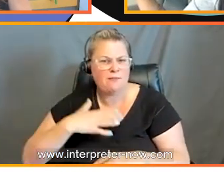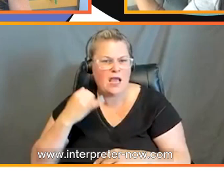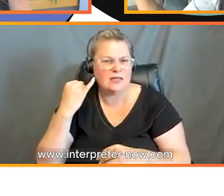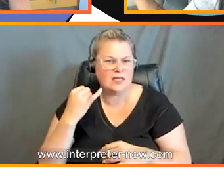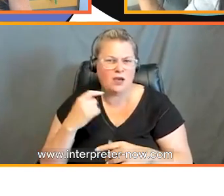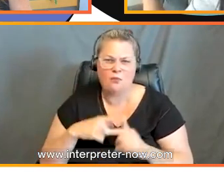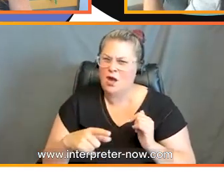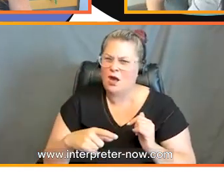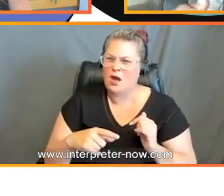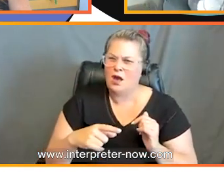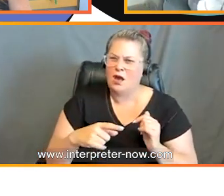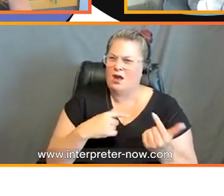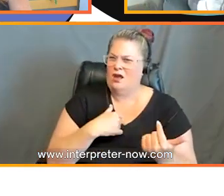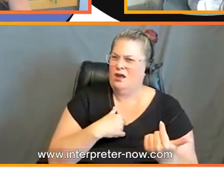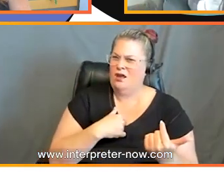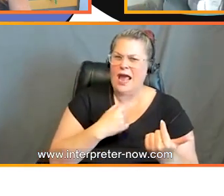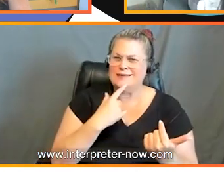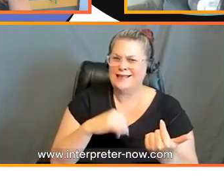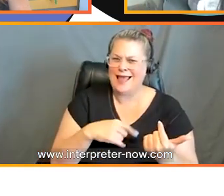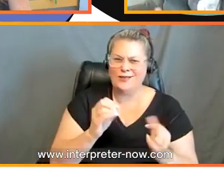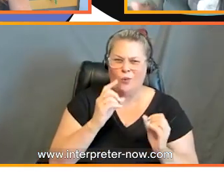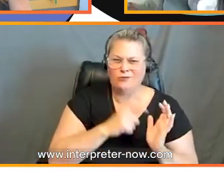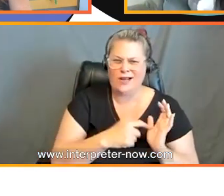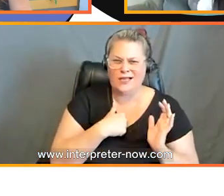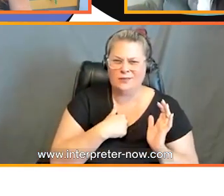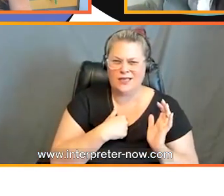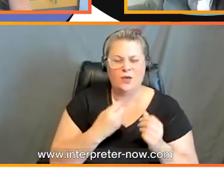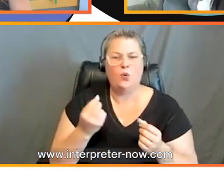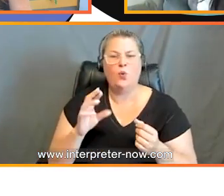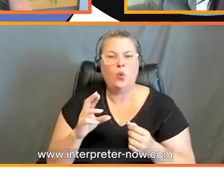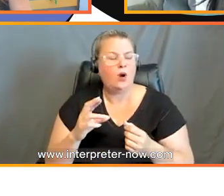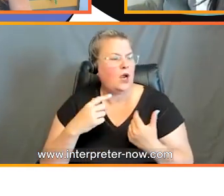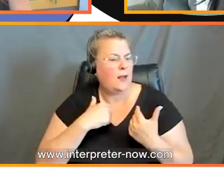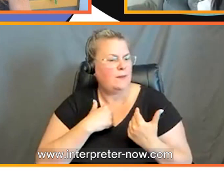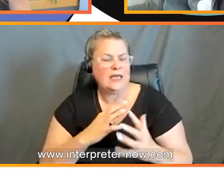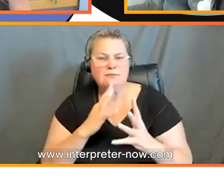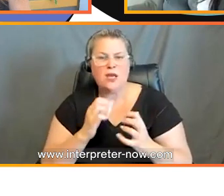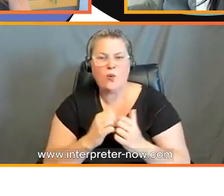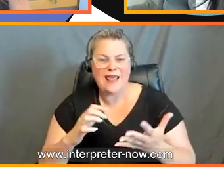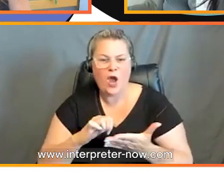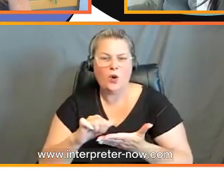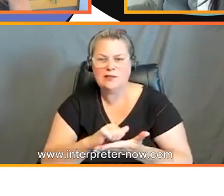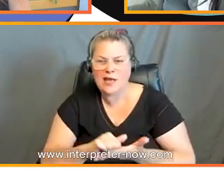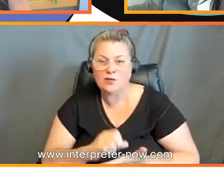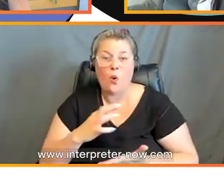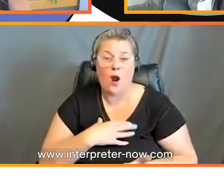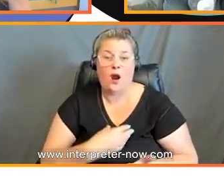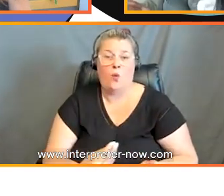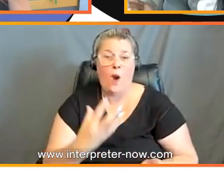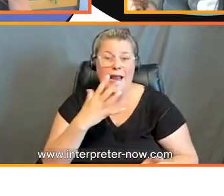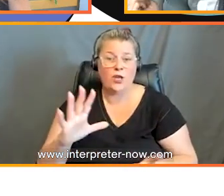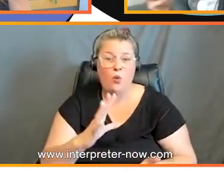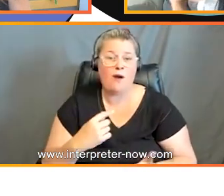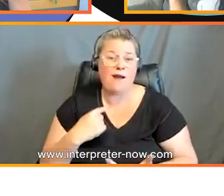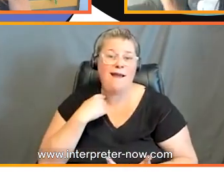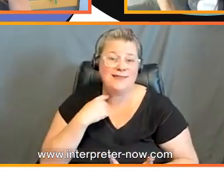any recognition. Or it's about you speaking without sanitizing or anglicizing your accent.